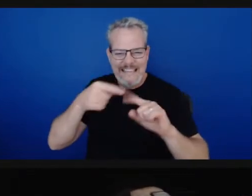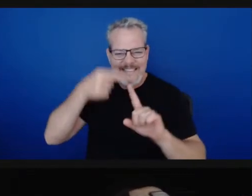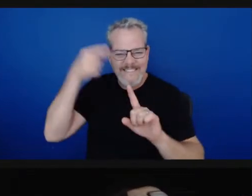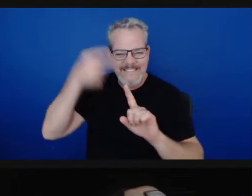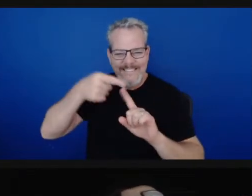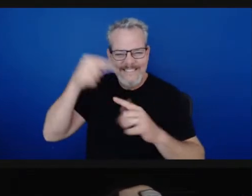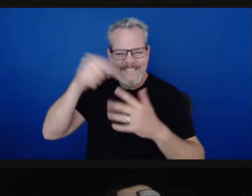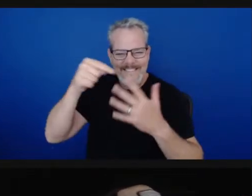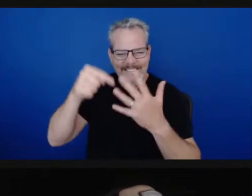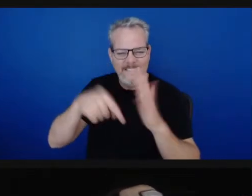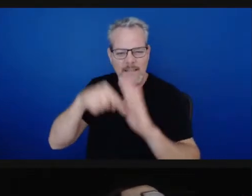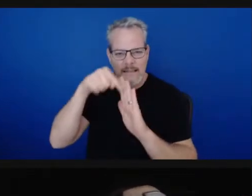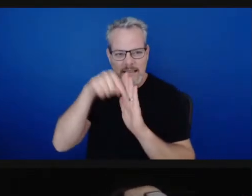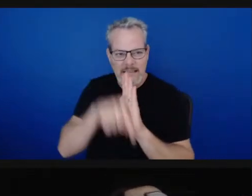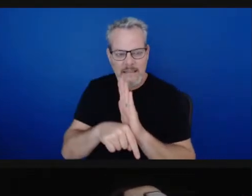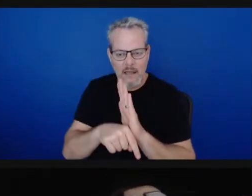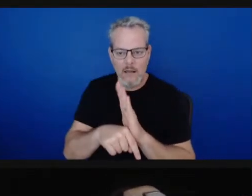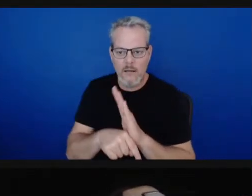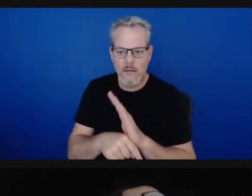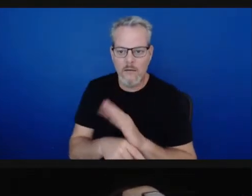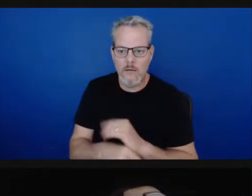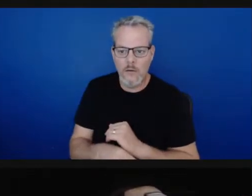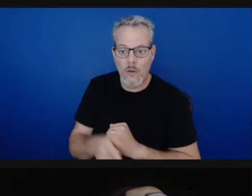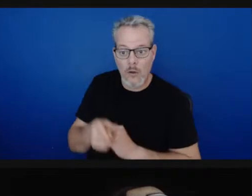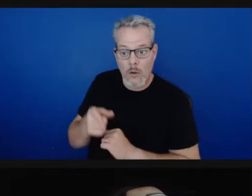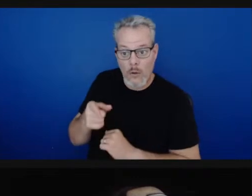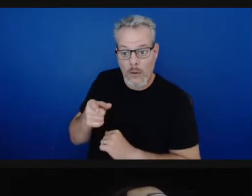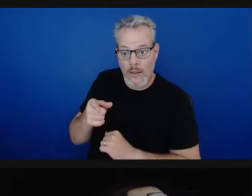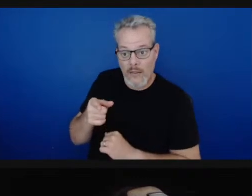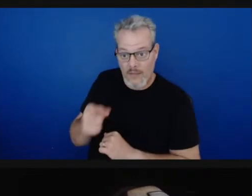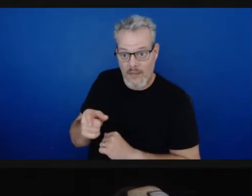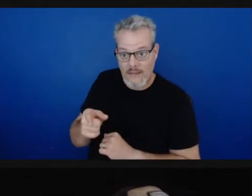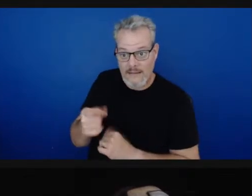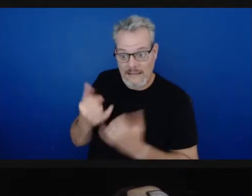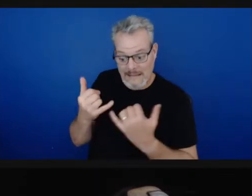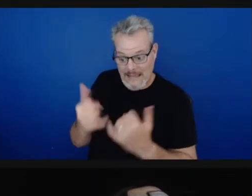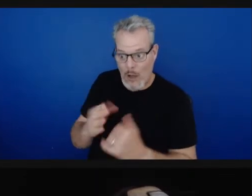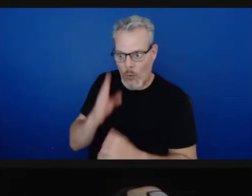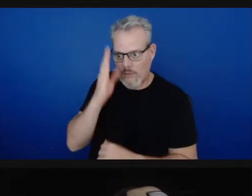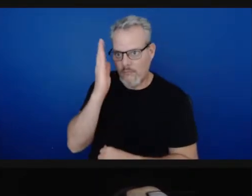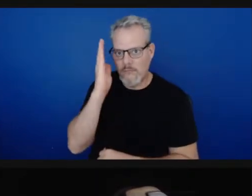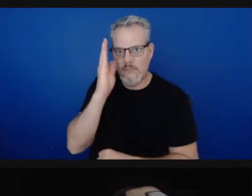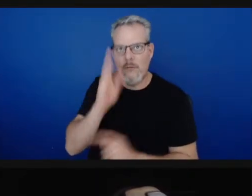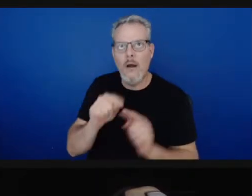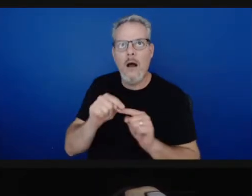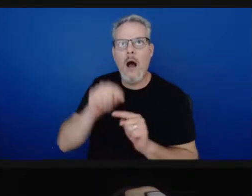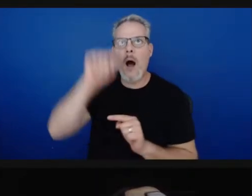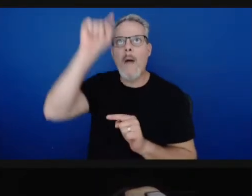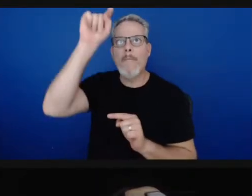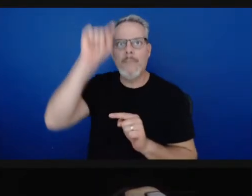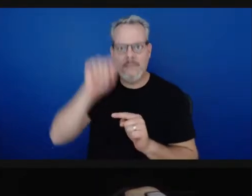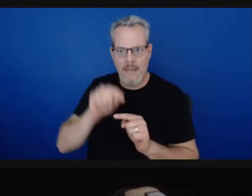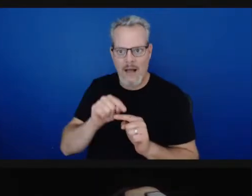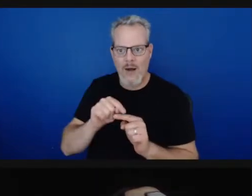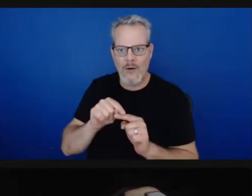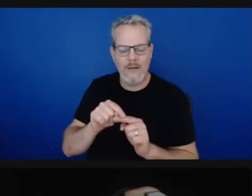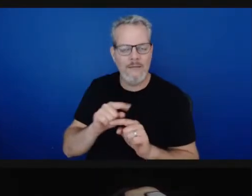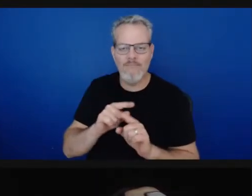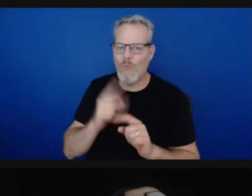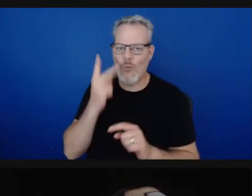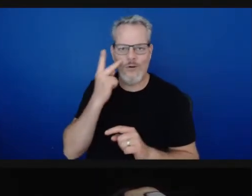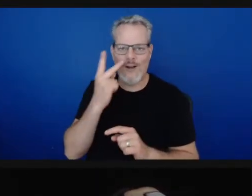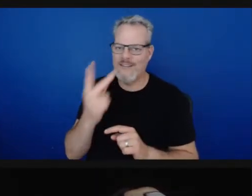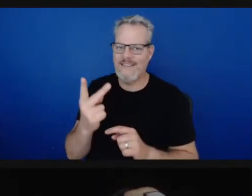these arrows of magma ascension look almost like a straight up and down line. And we're not seeing that here